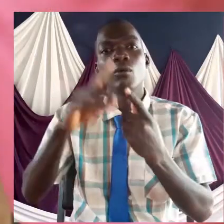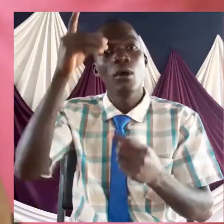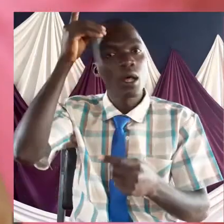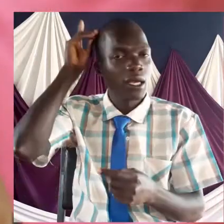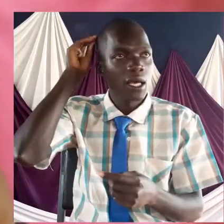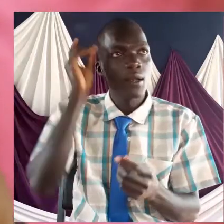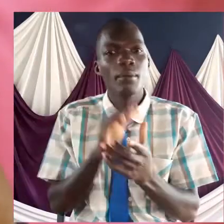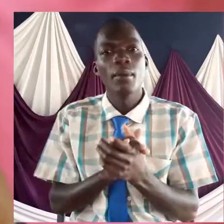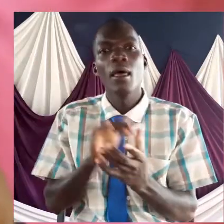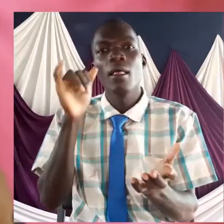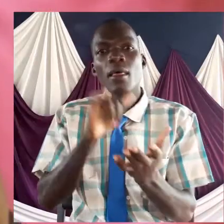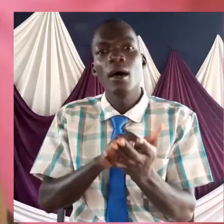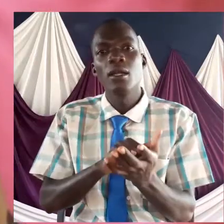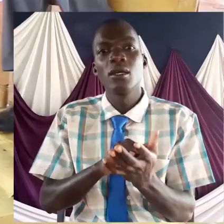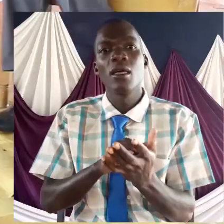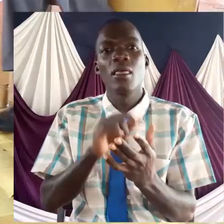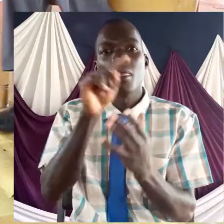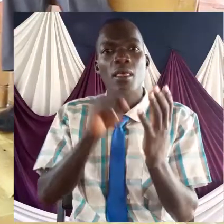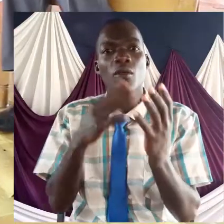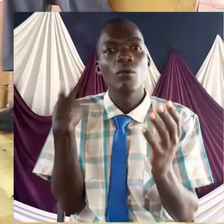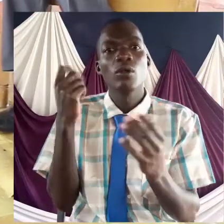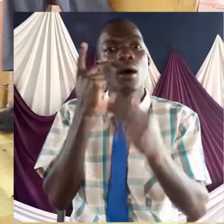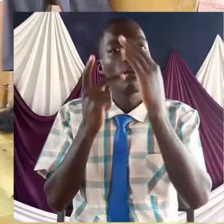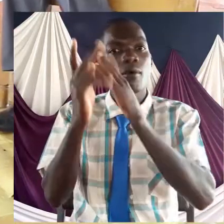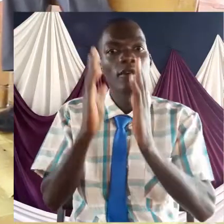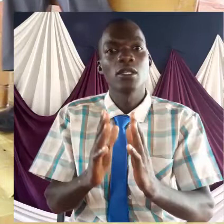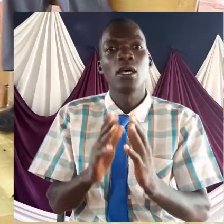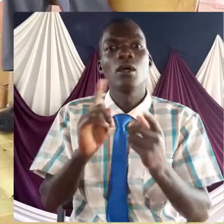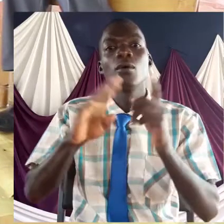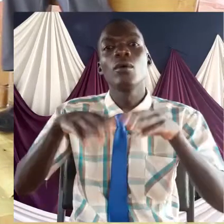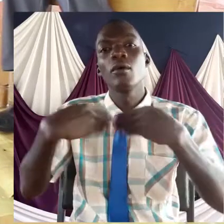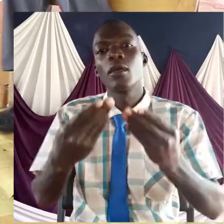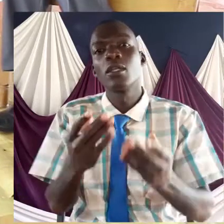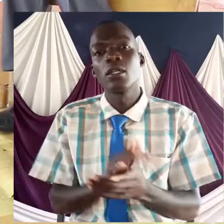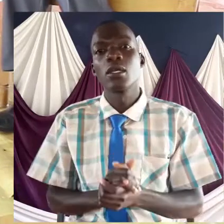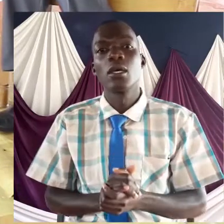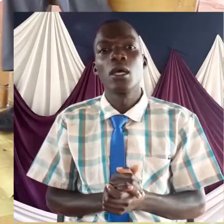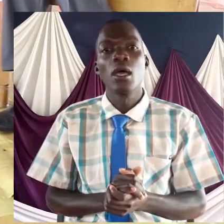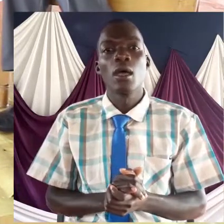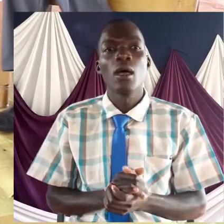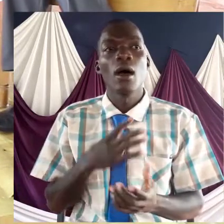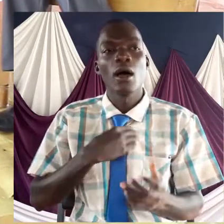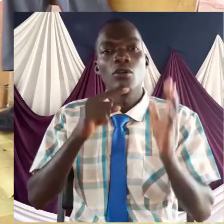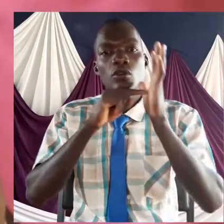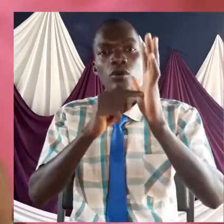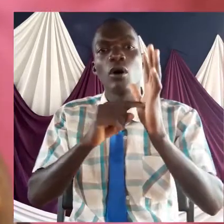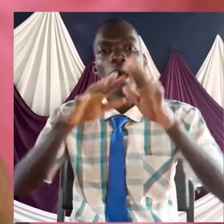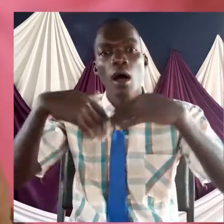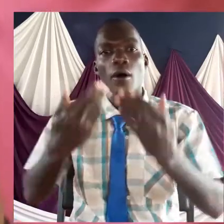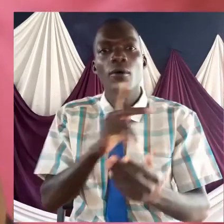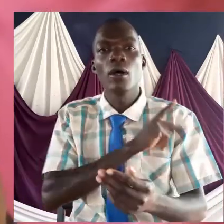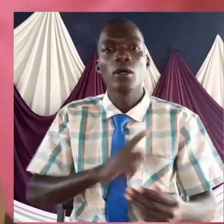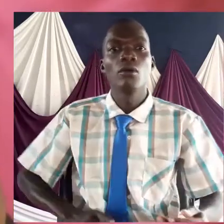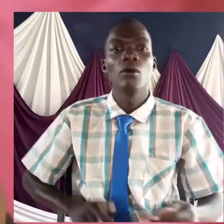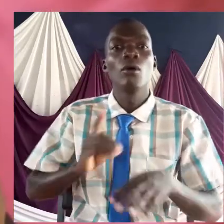Daniel that this was prophetic. It was given. And it was to show how kingdoms